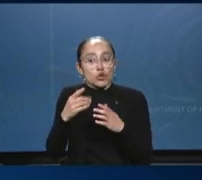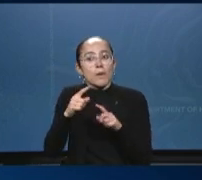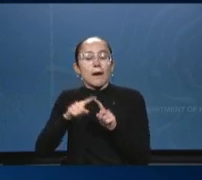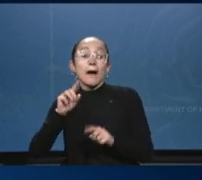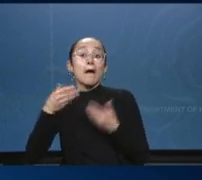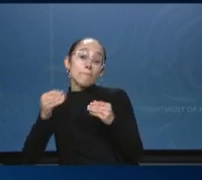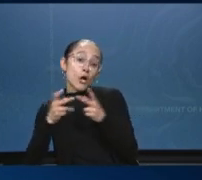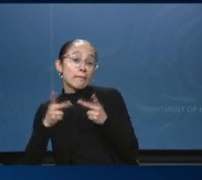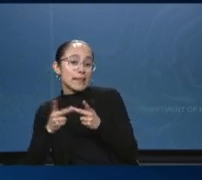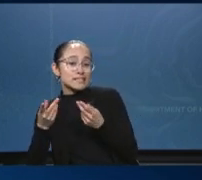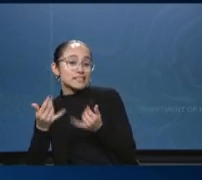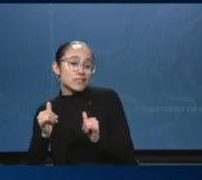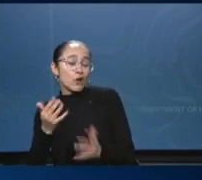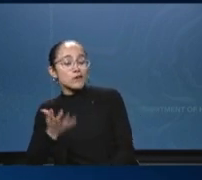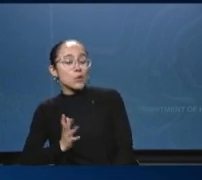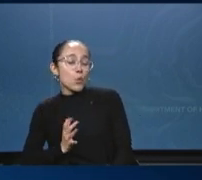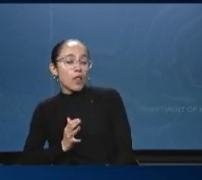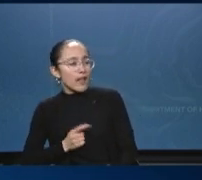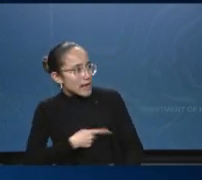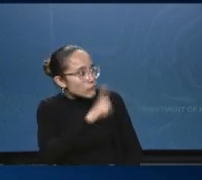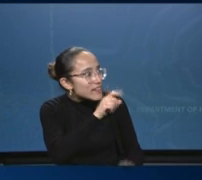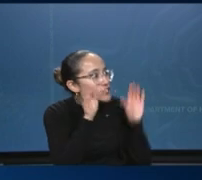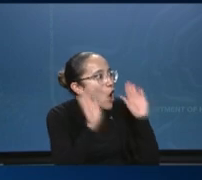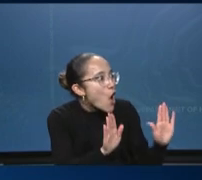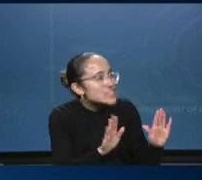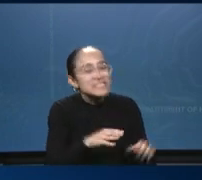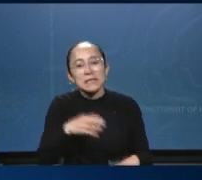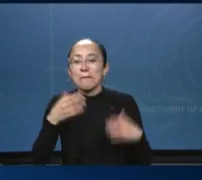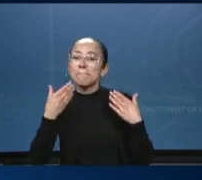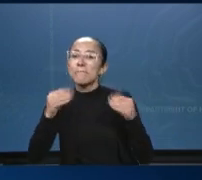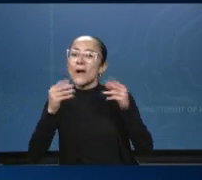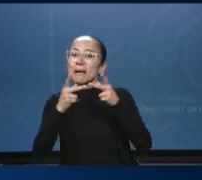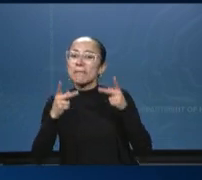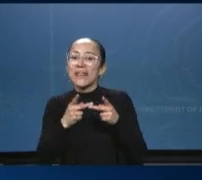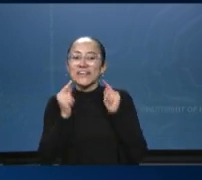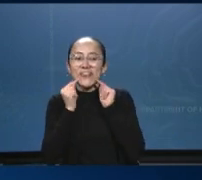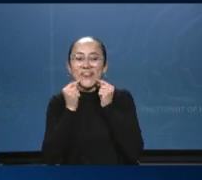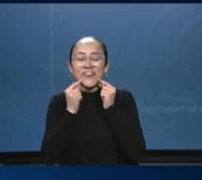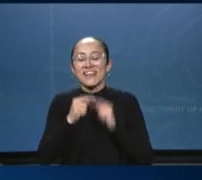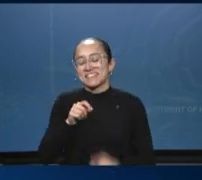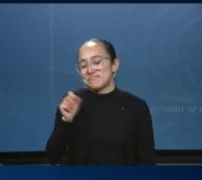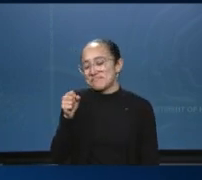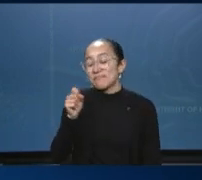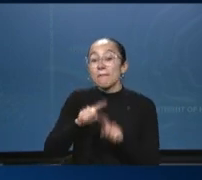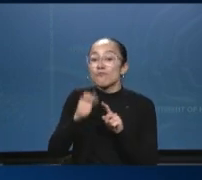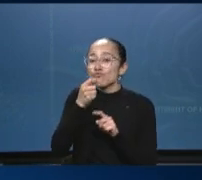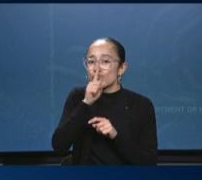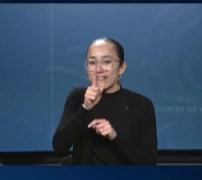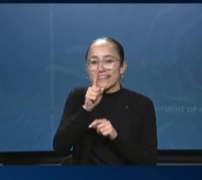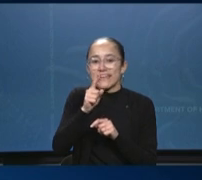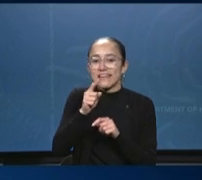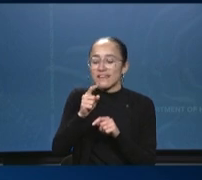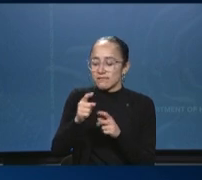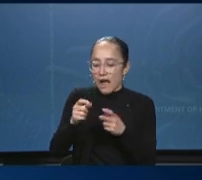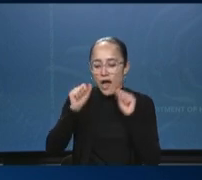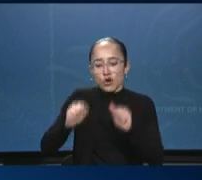too. And Mina, it Medicare is. It's so is awesome, cool the Marketplace. But it's hard to overstate